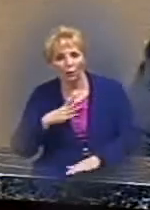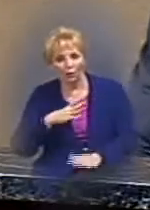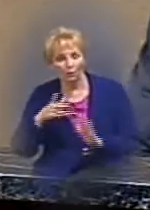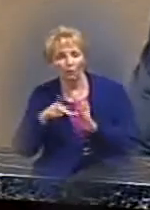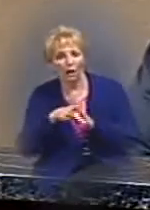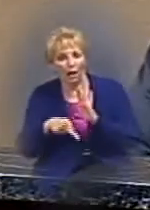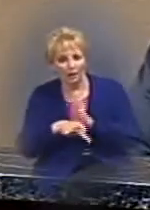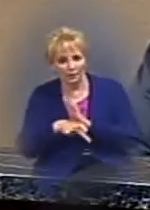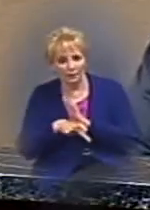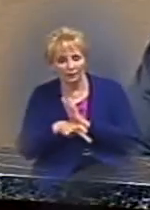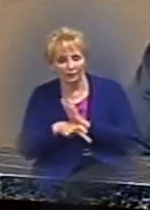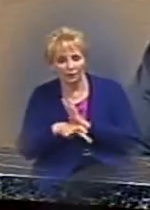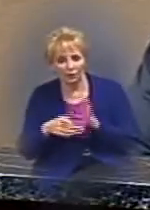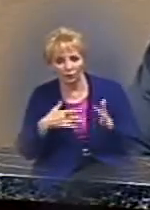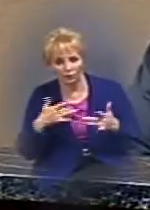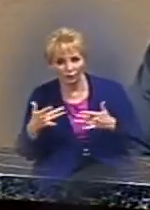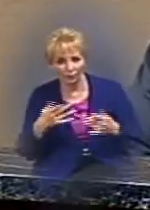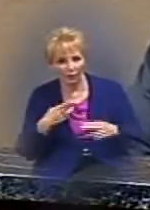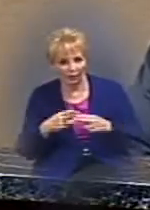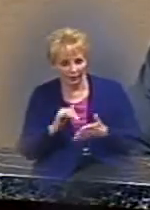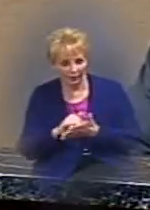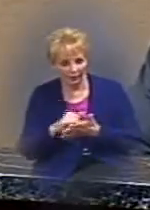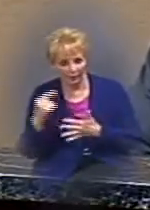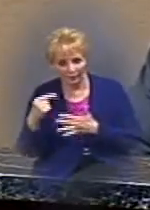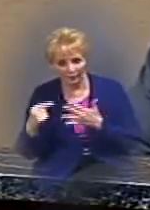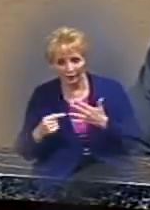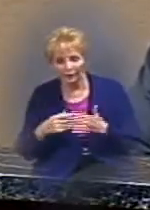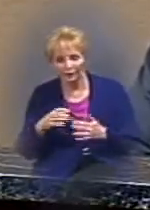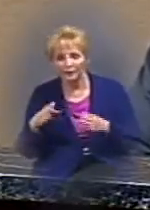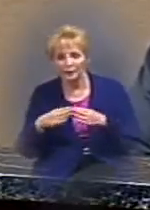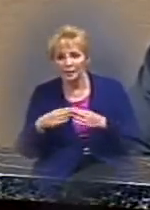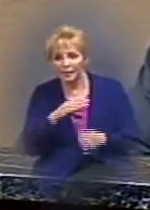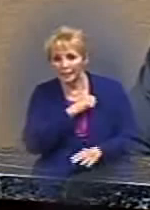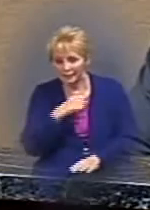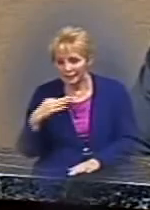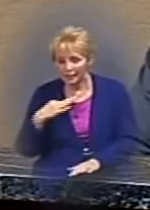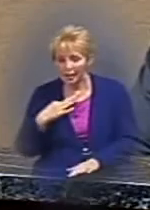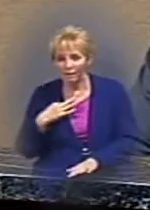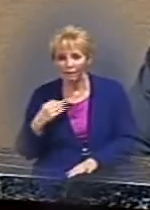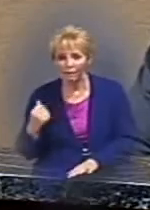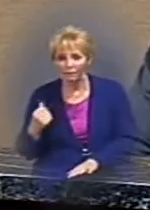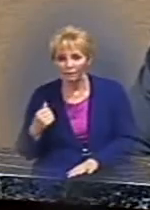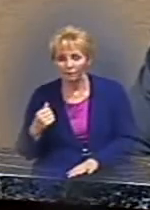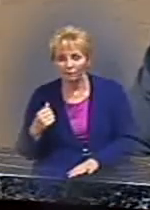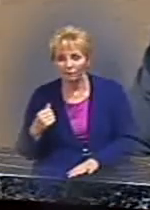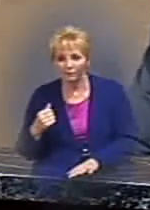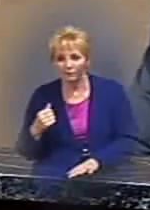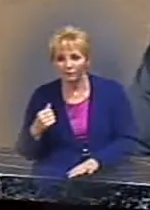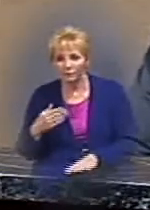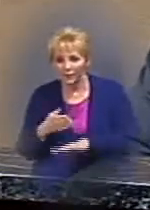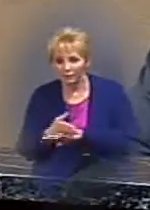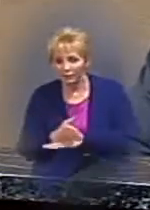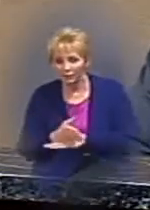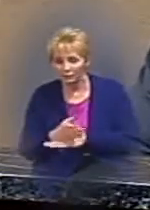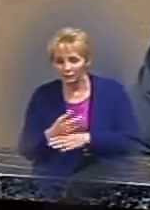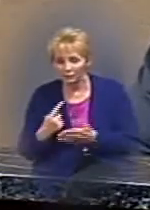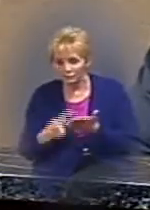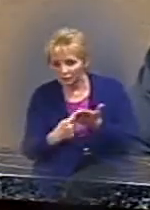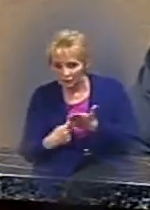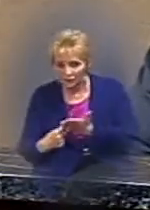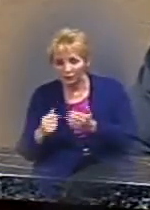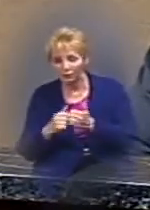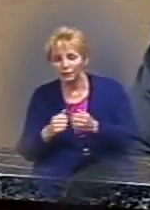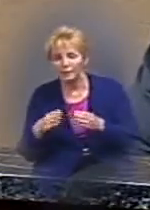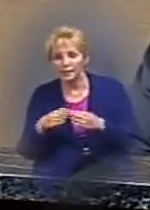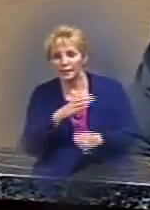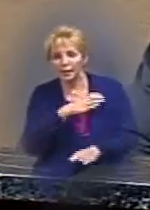policies concerning these matters. Therefore, city staff, after consultation with members of the City